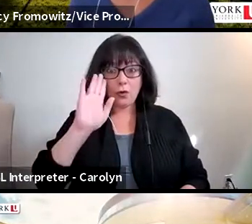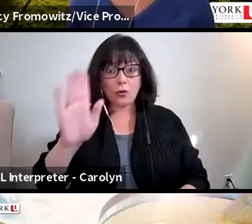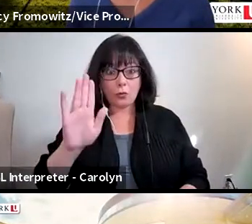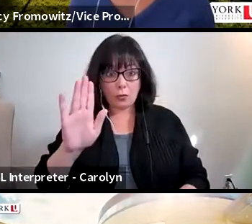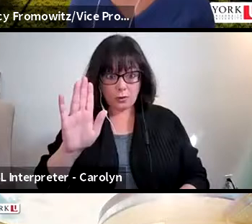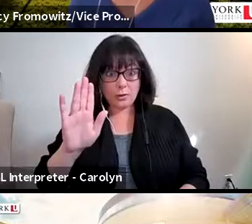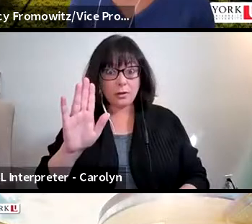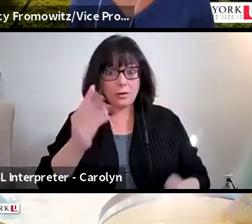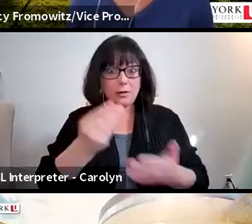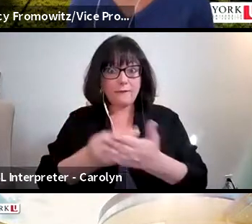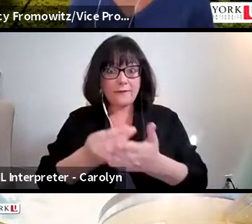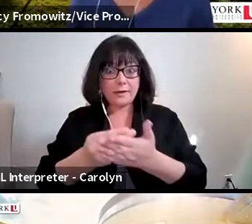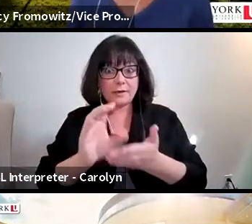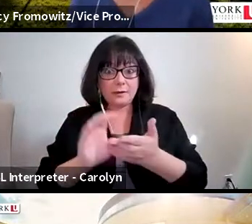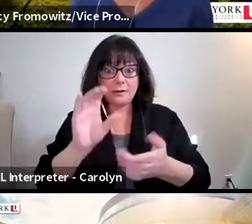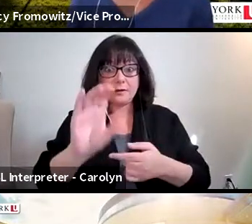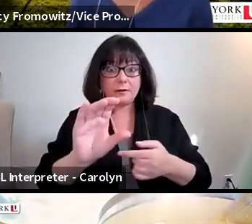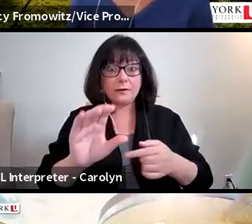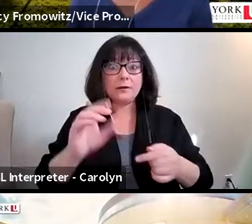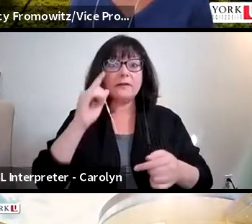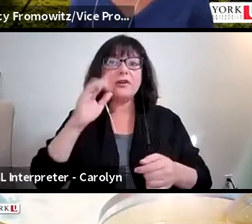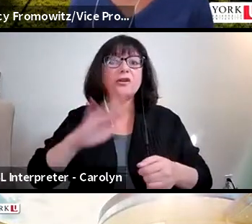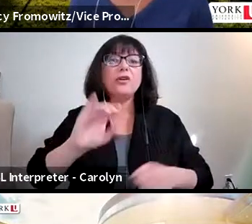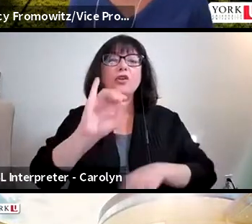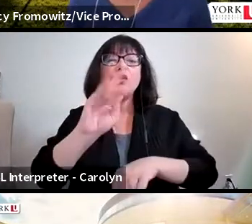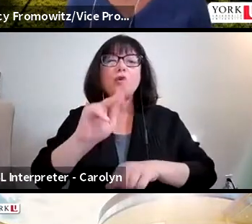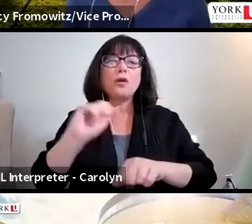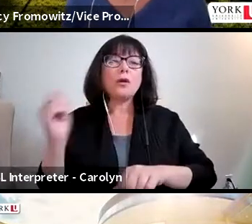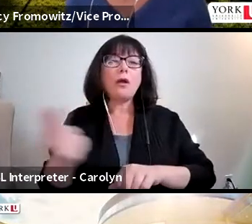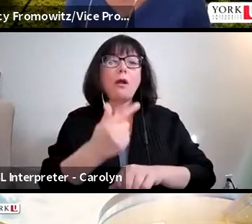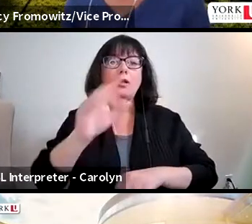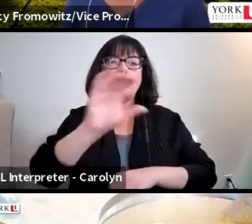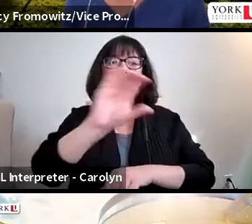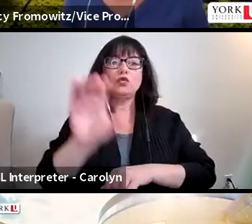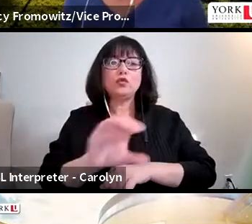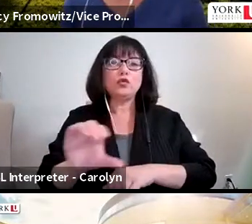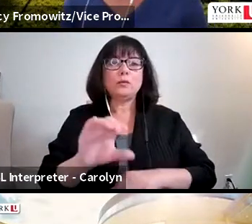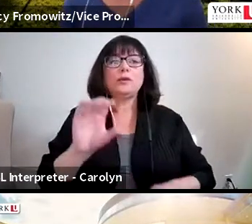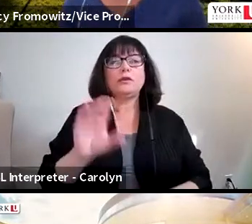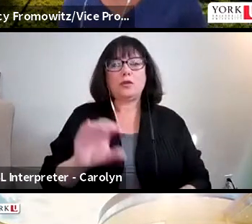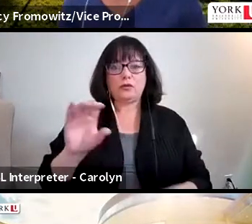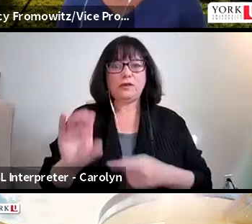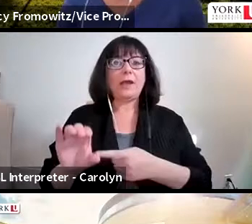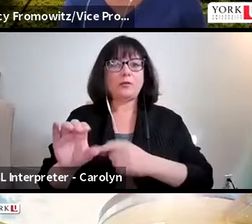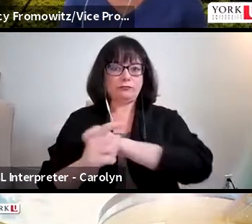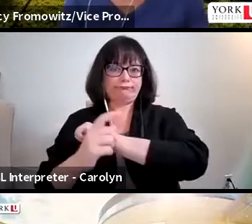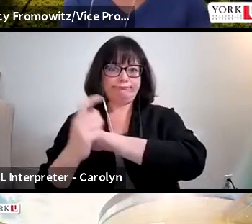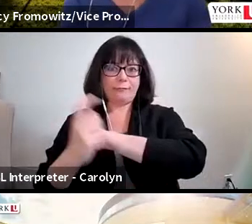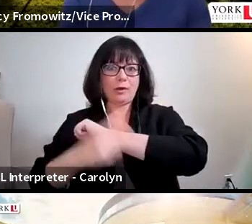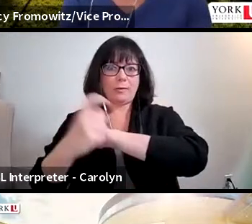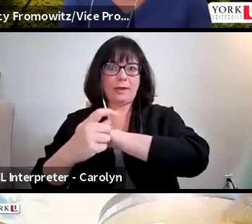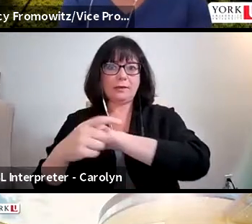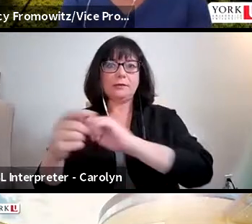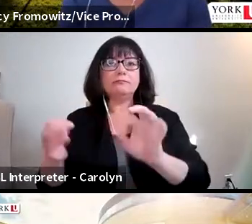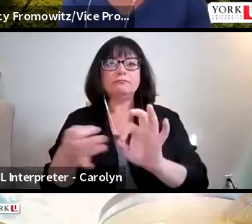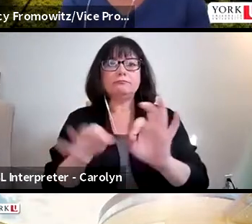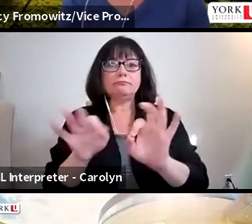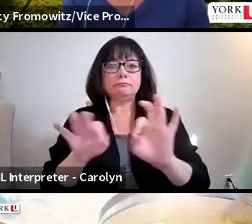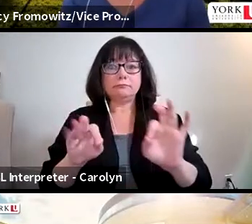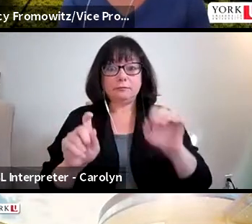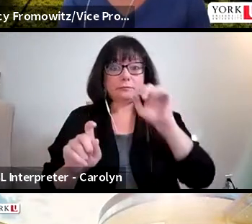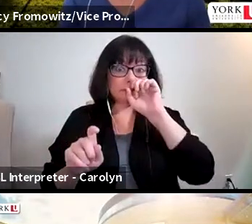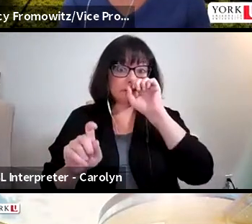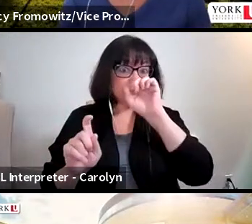campus-wide automated closed captioning capability for Zoom? This should be a default capability when pursuing